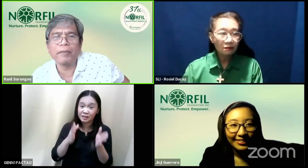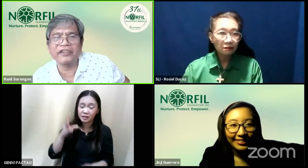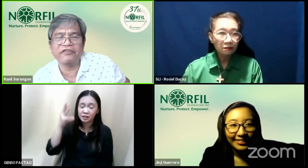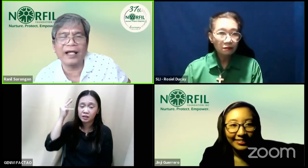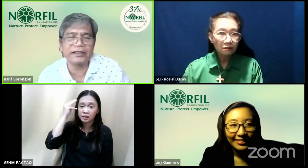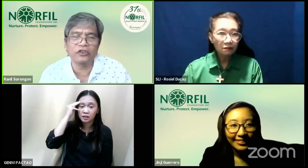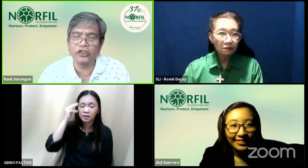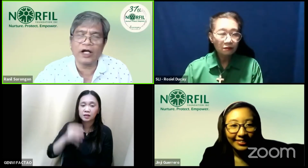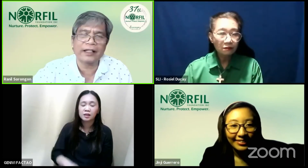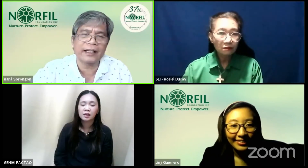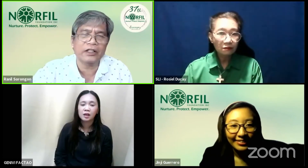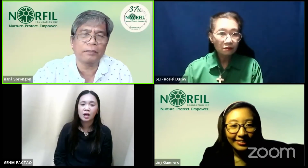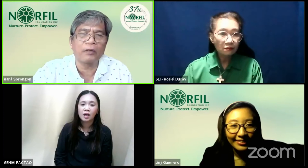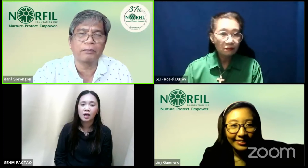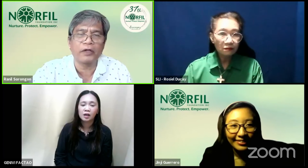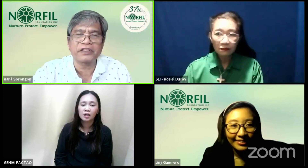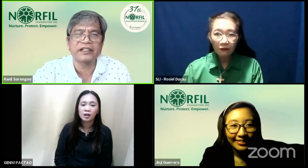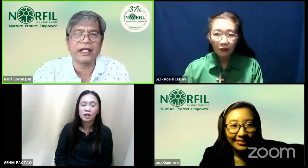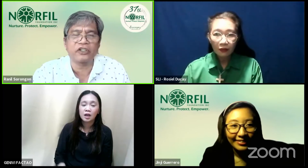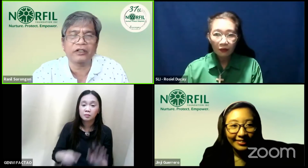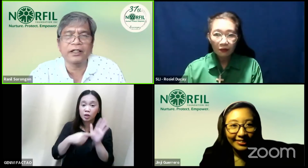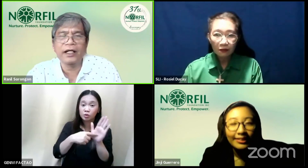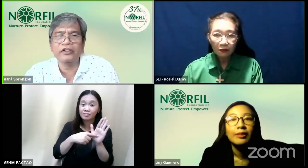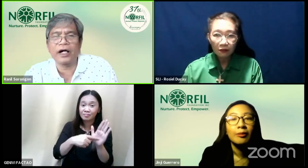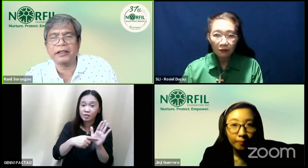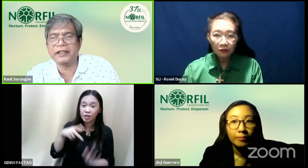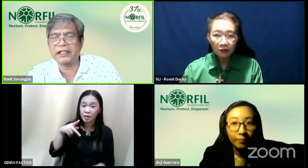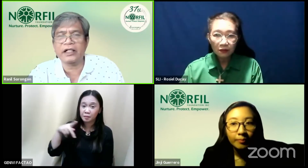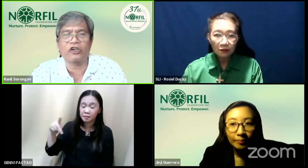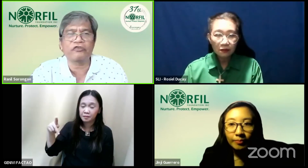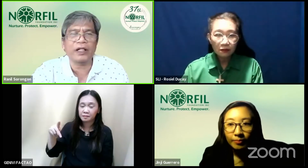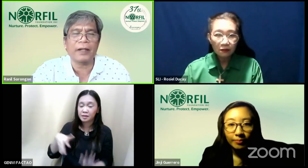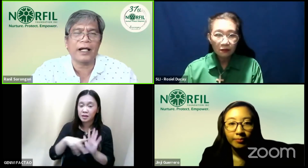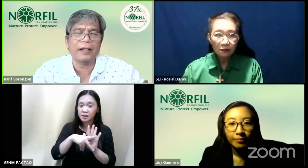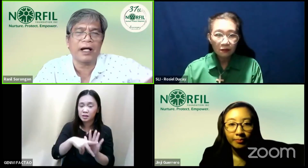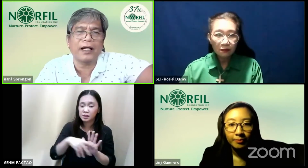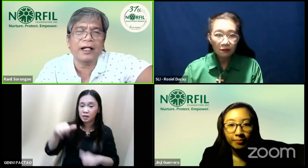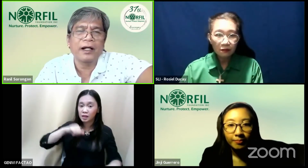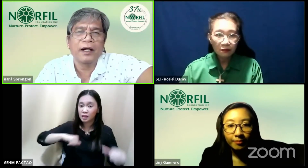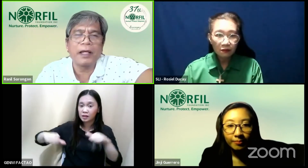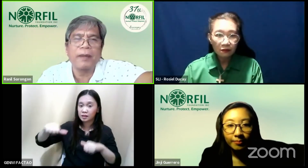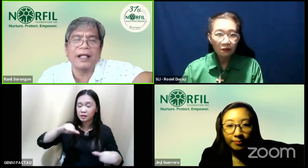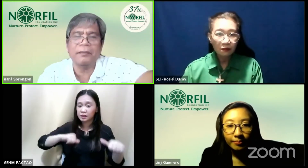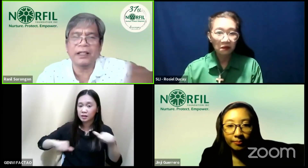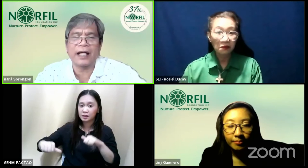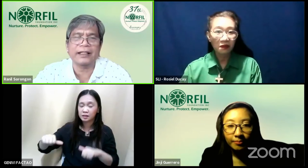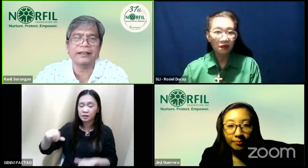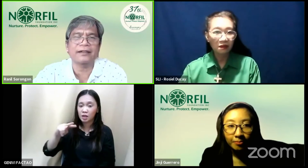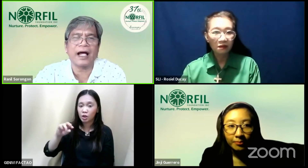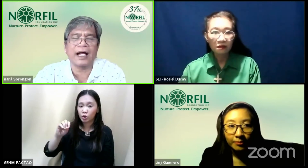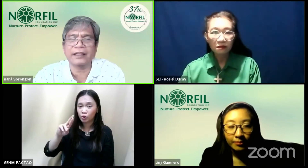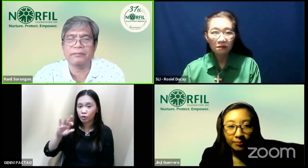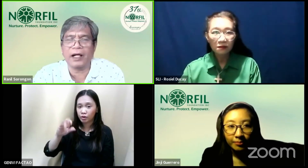Lou, paki-flash Lou yung aking PowerPoint presentation, yung activities ng Norfield para maipaalam na